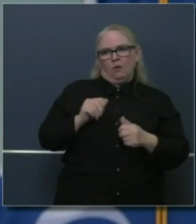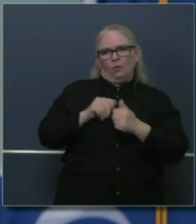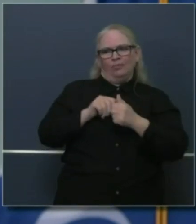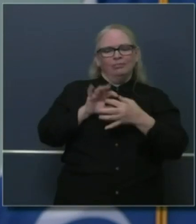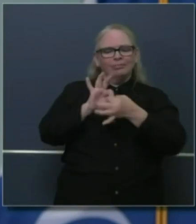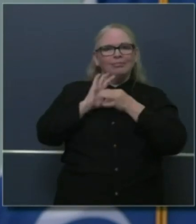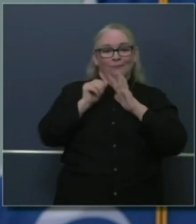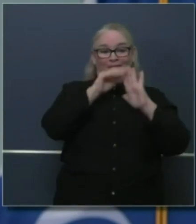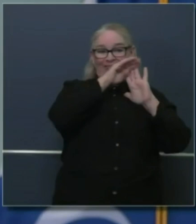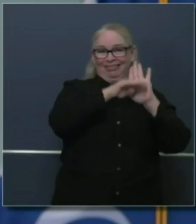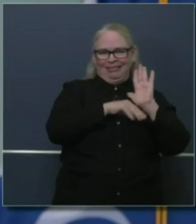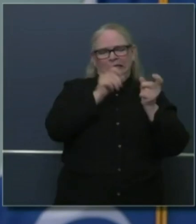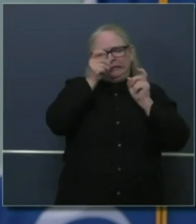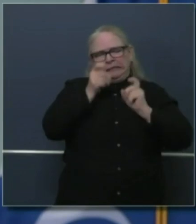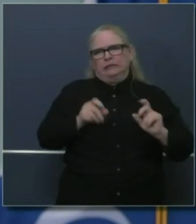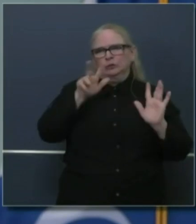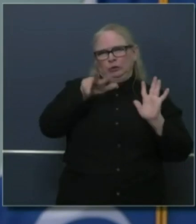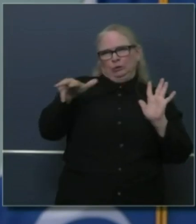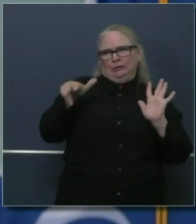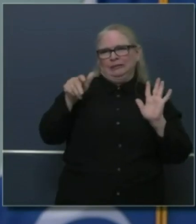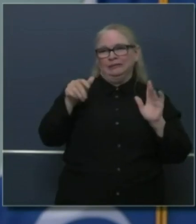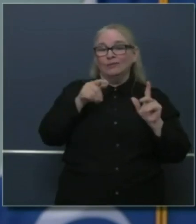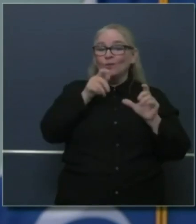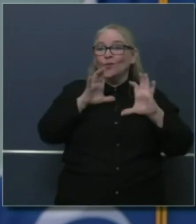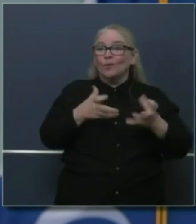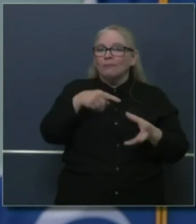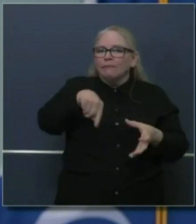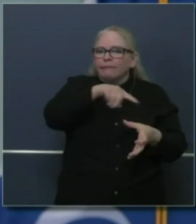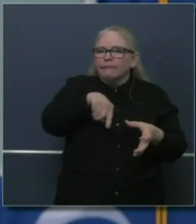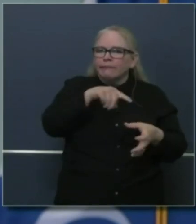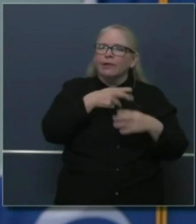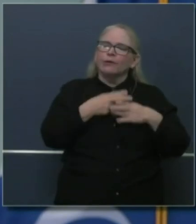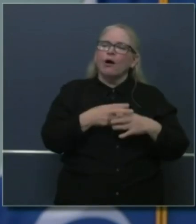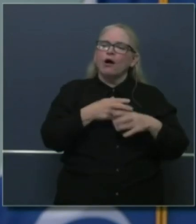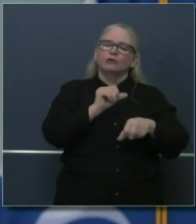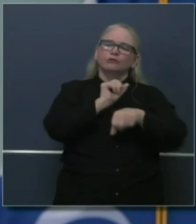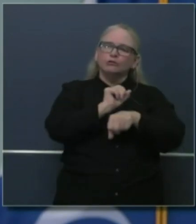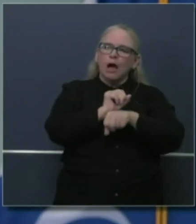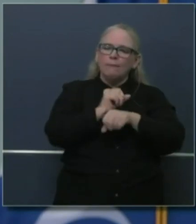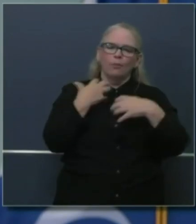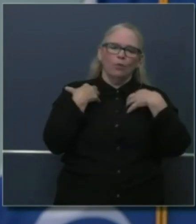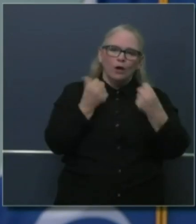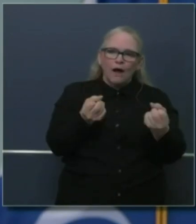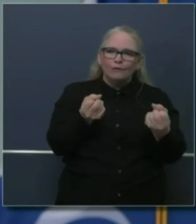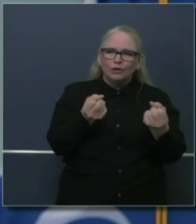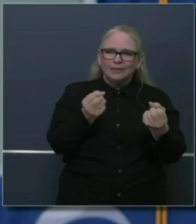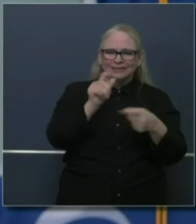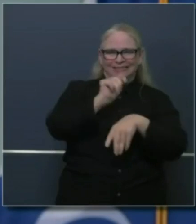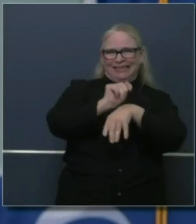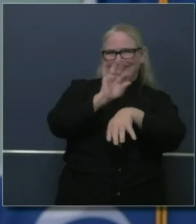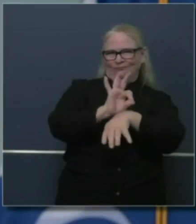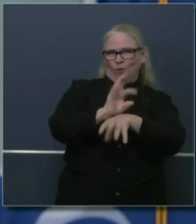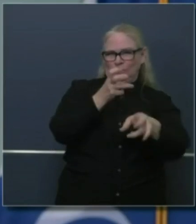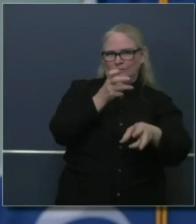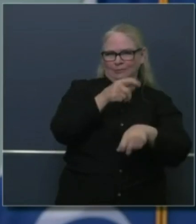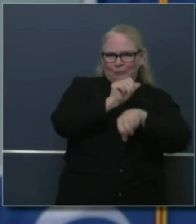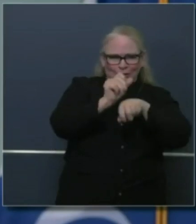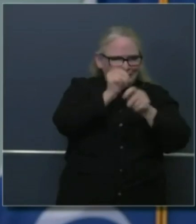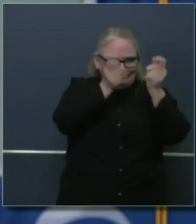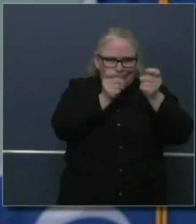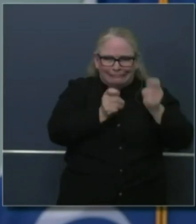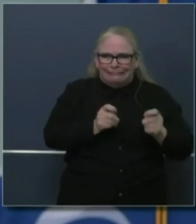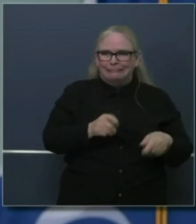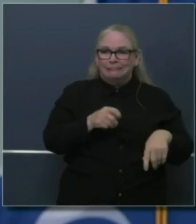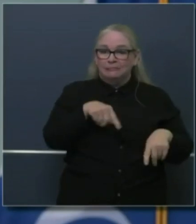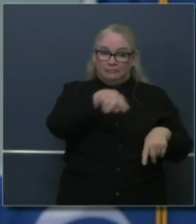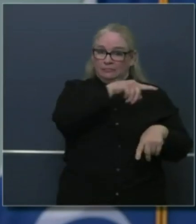our Jobs and Recovery Task Force and the advisors. And again, I'll just put up that task force of advisors up against